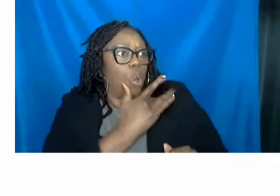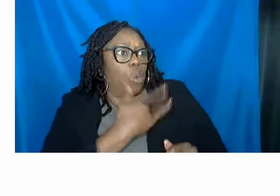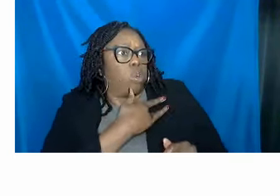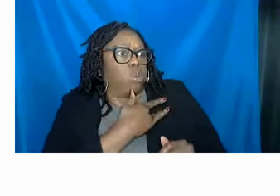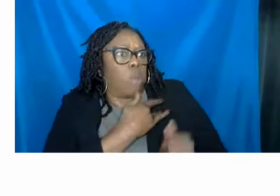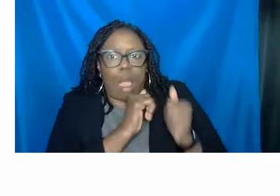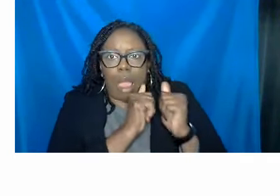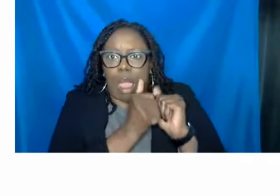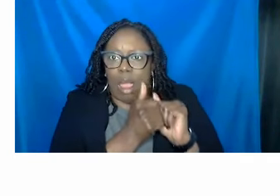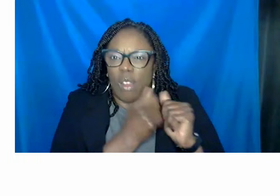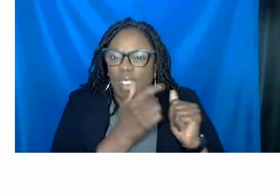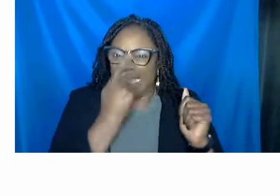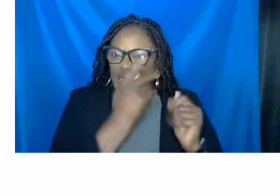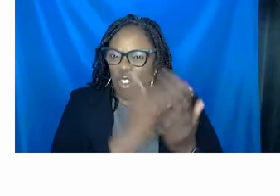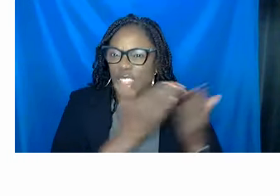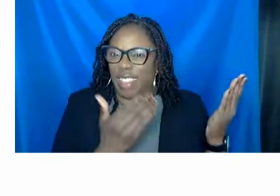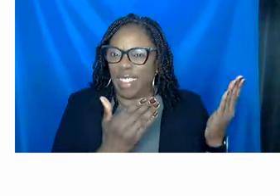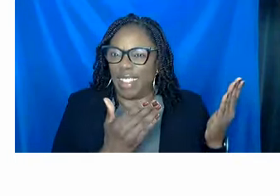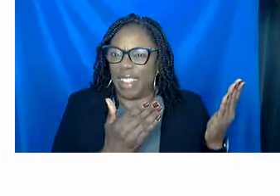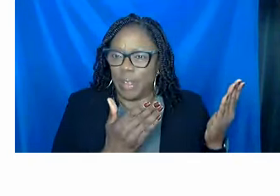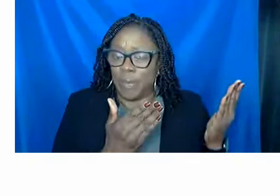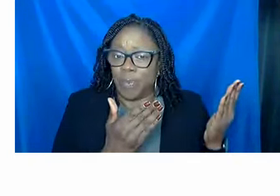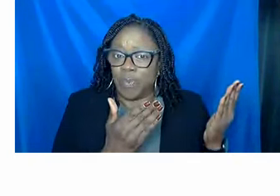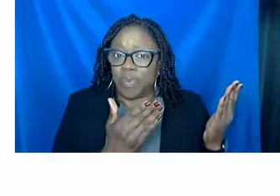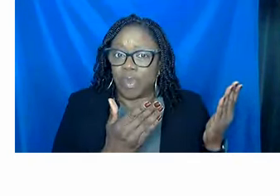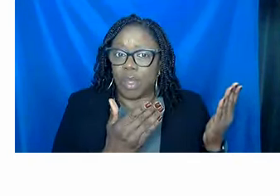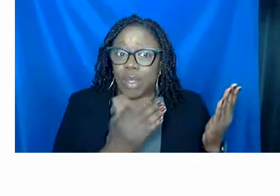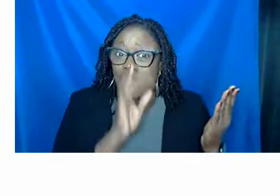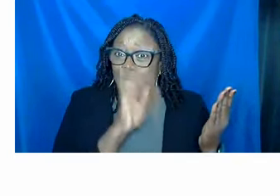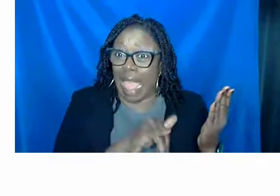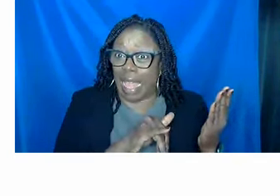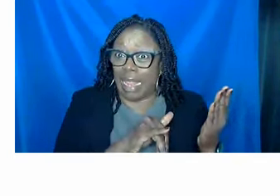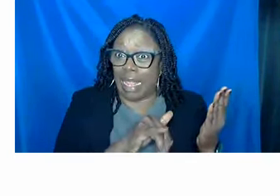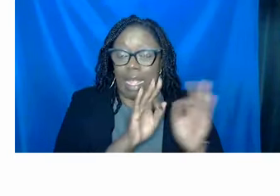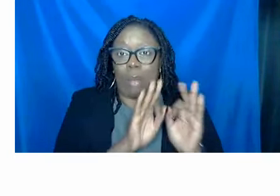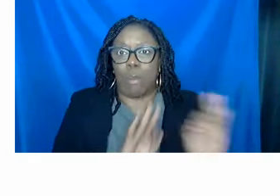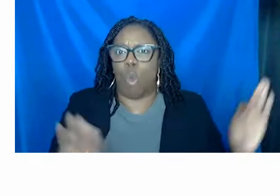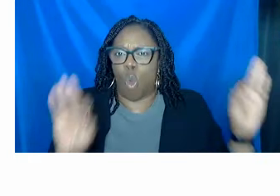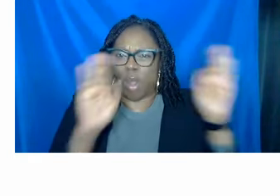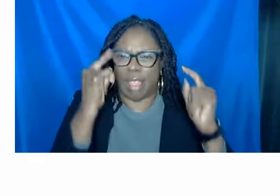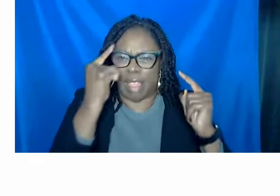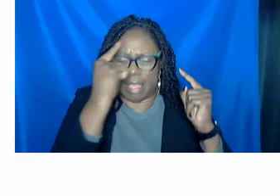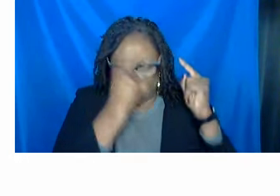individual, right? Just think about, I think, the importance of being mindful,